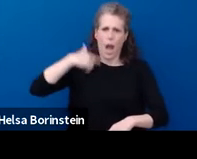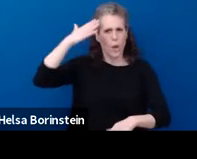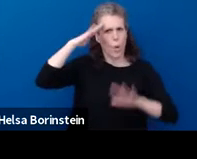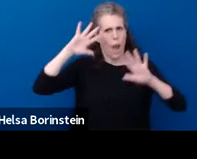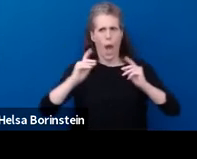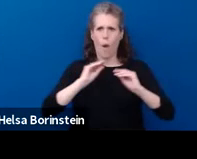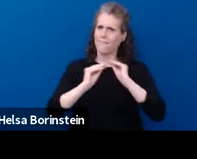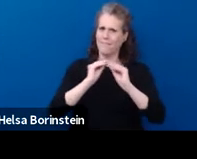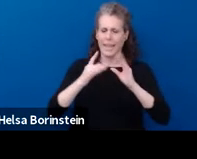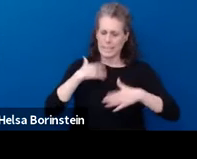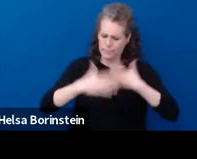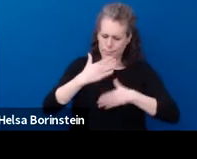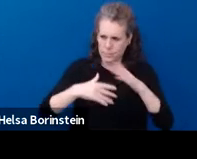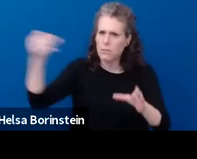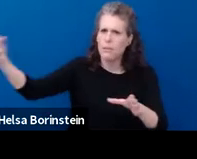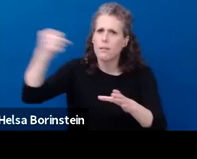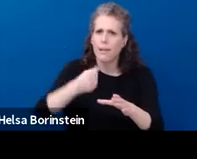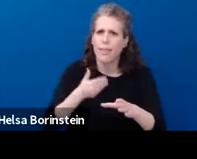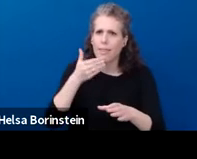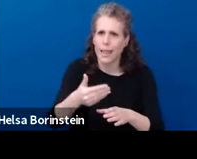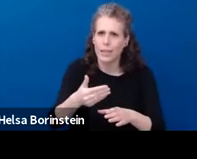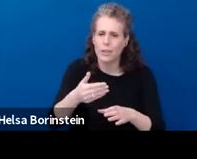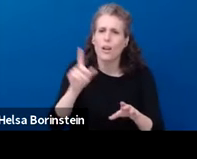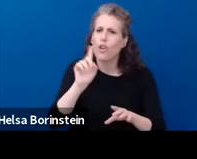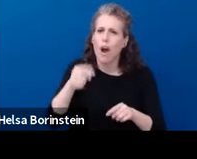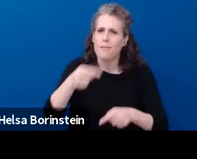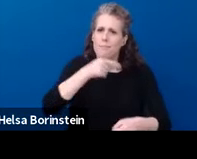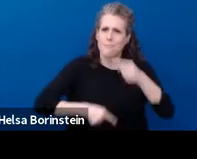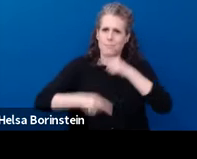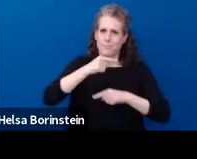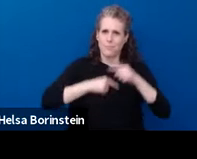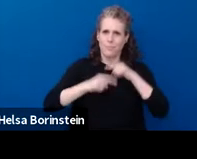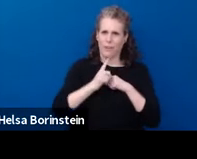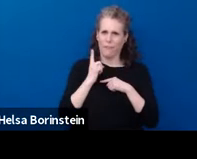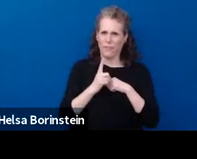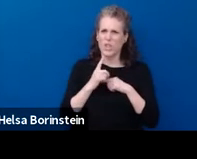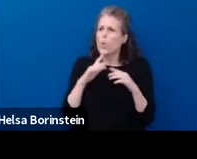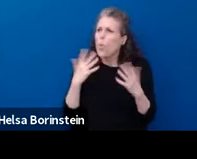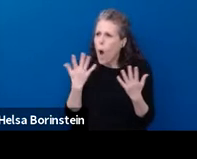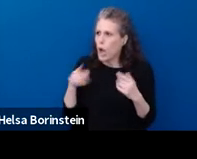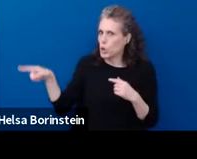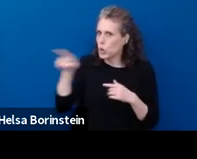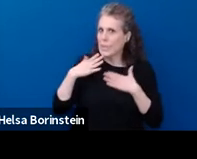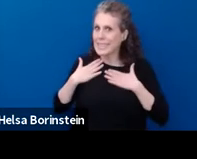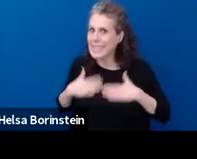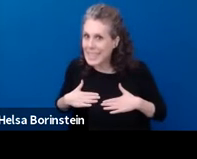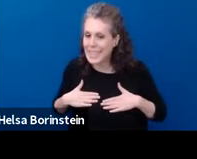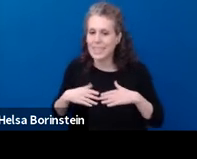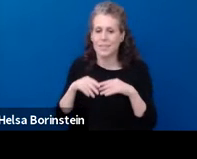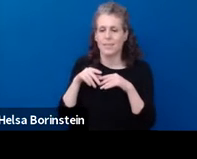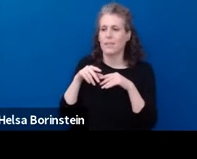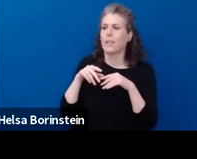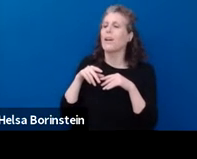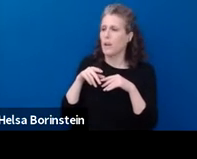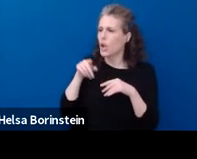a wish to find out the problem. Yeah. What are the problems? What are the solutions